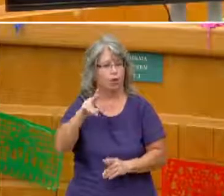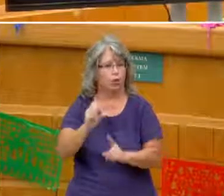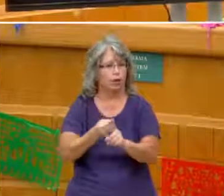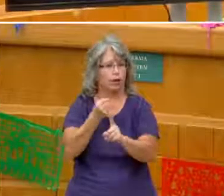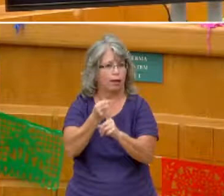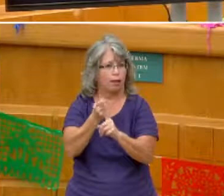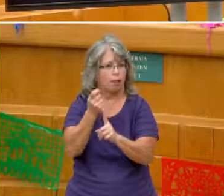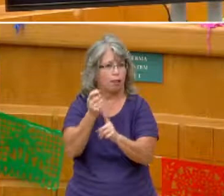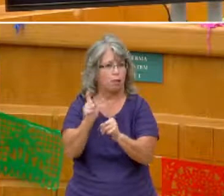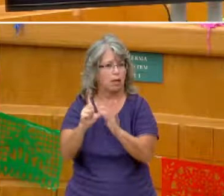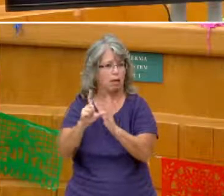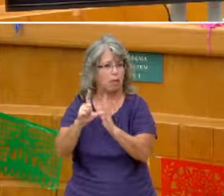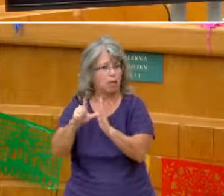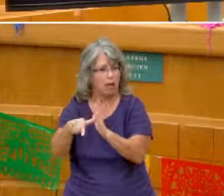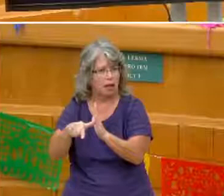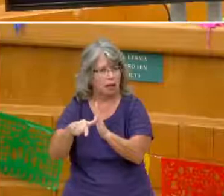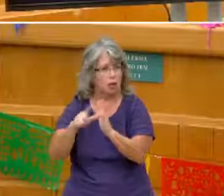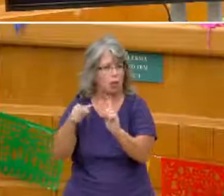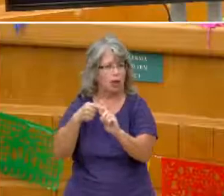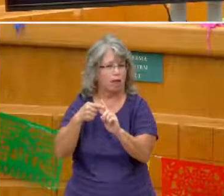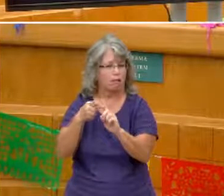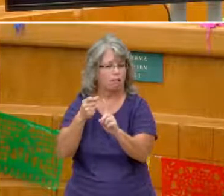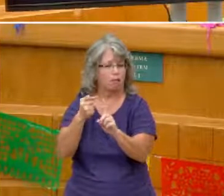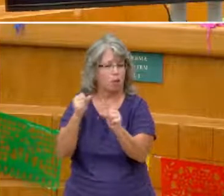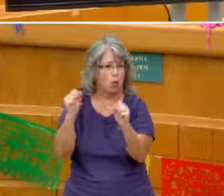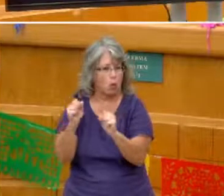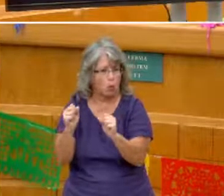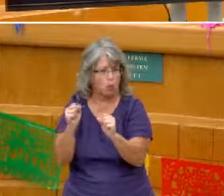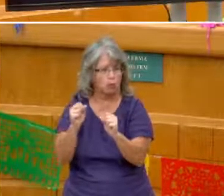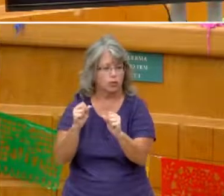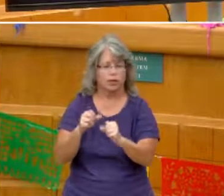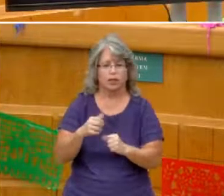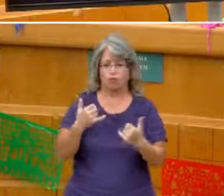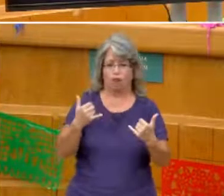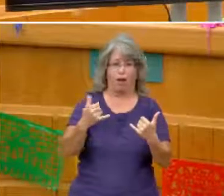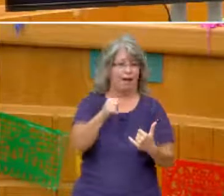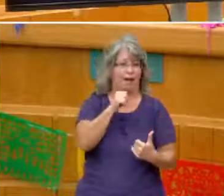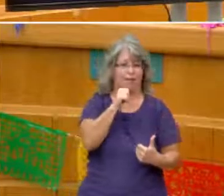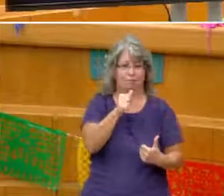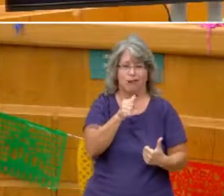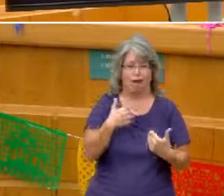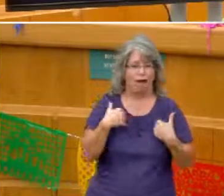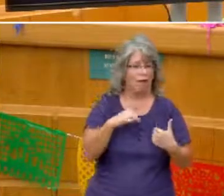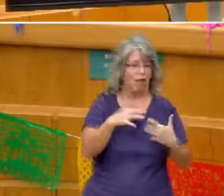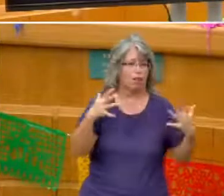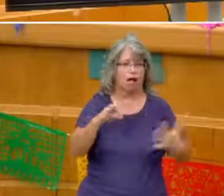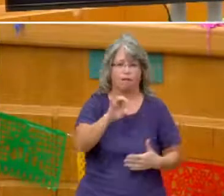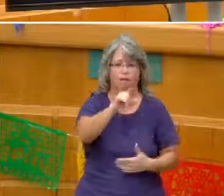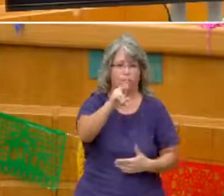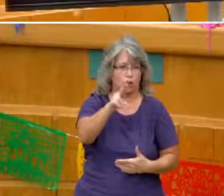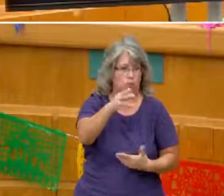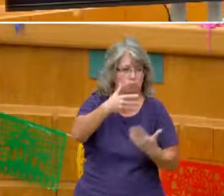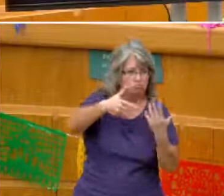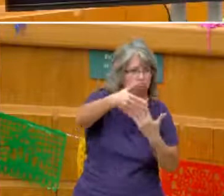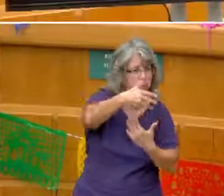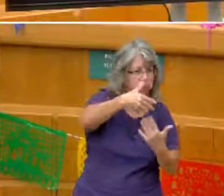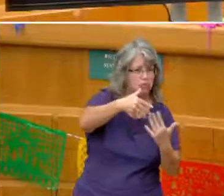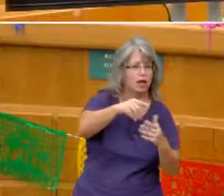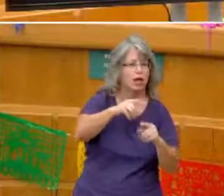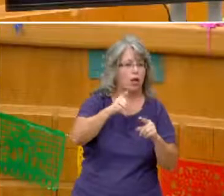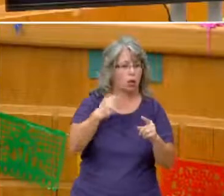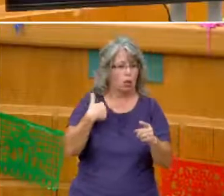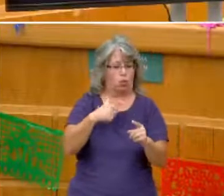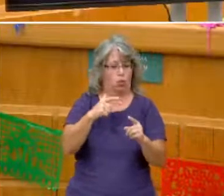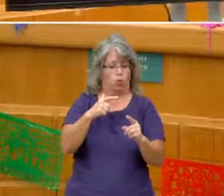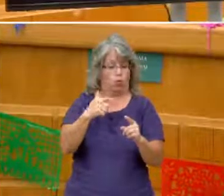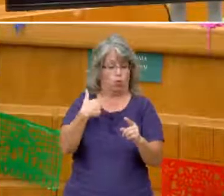flu. We do not have a lot of flu circulating at this time, but as we see flu cases increase, we will again